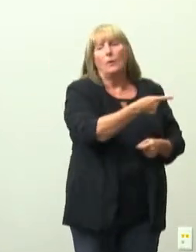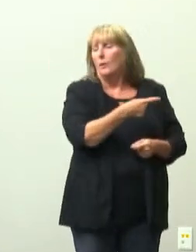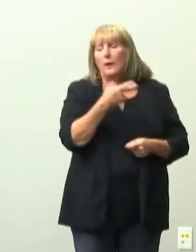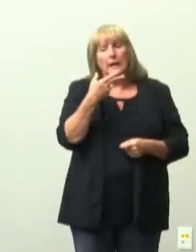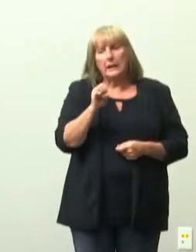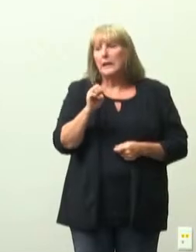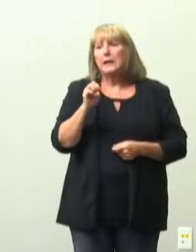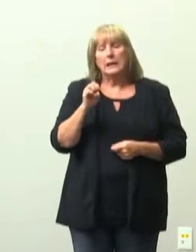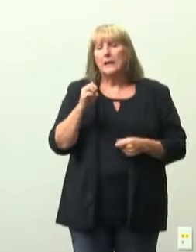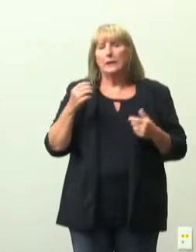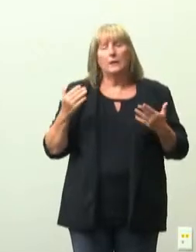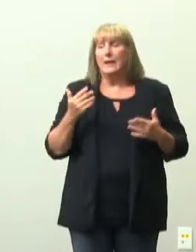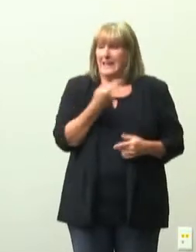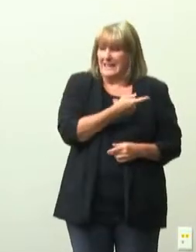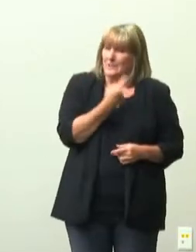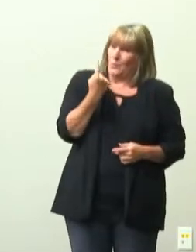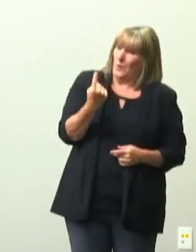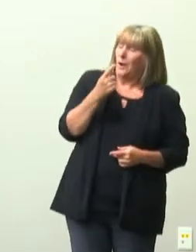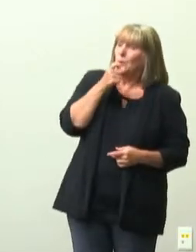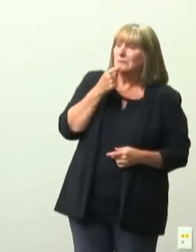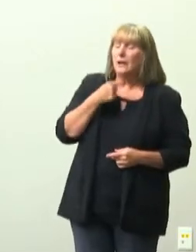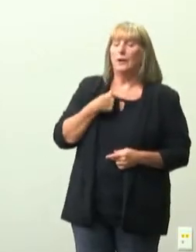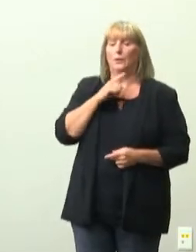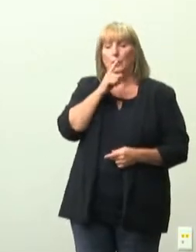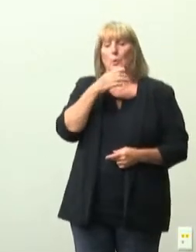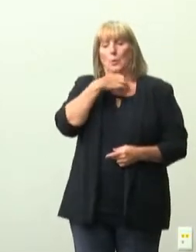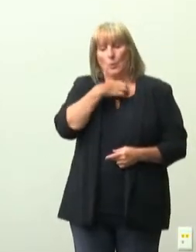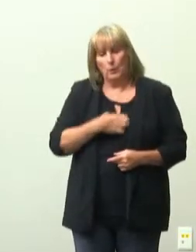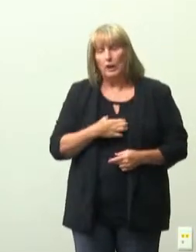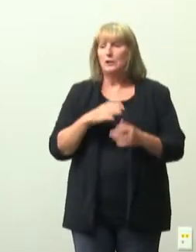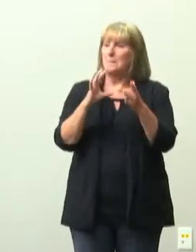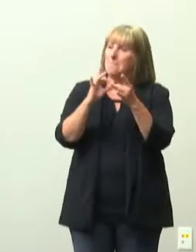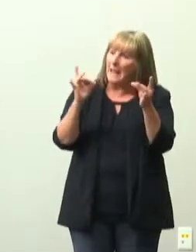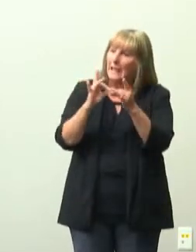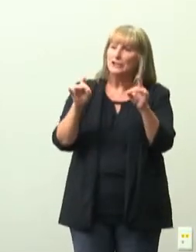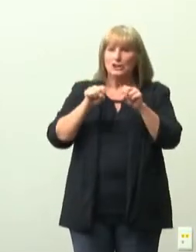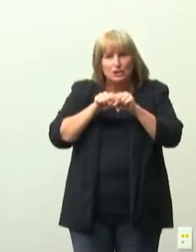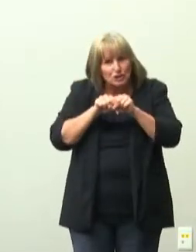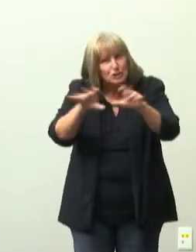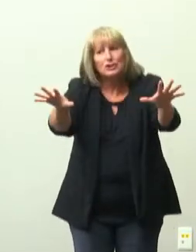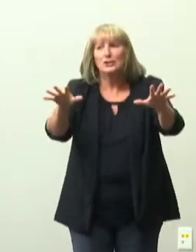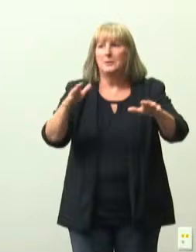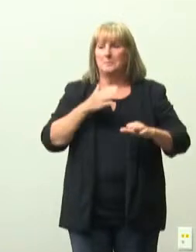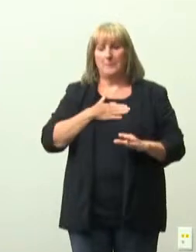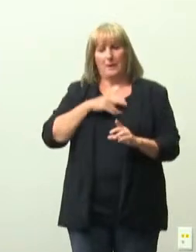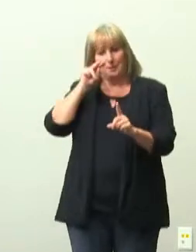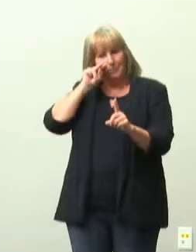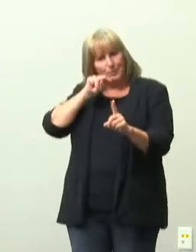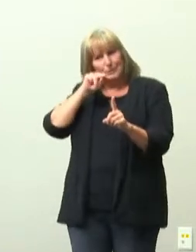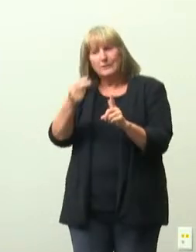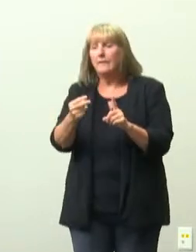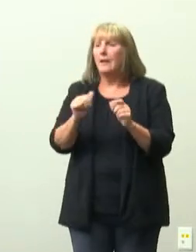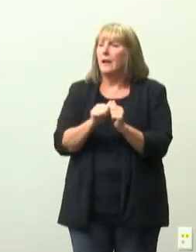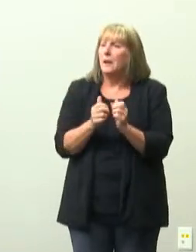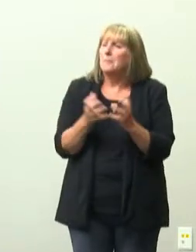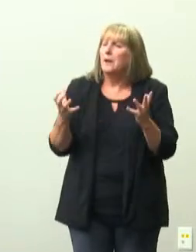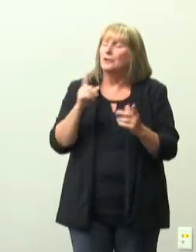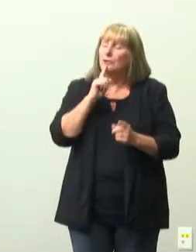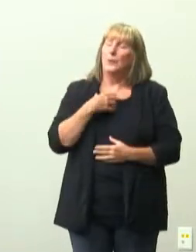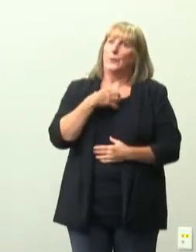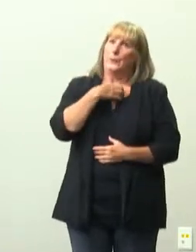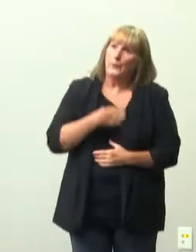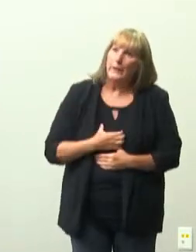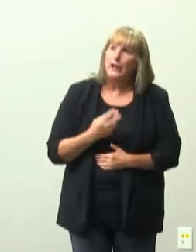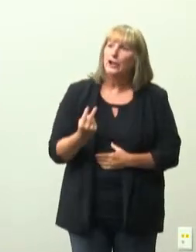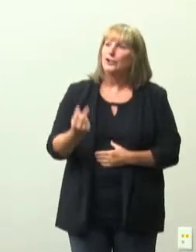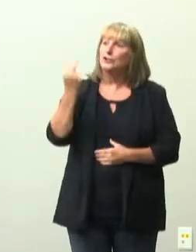and he's the one who said, I really wish I could get my message out about my perspective on how much I wish I could get